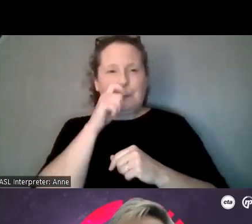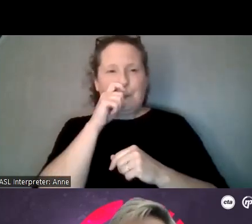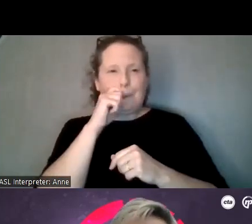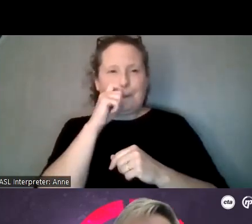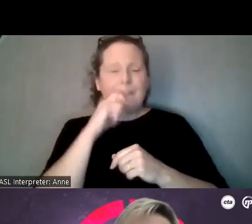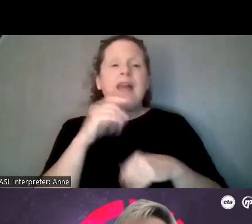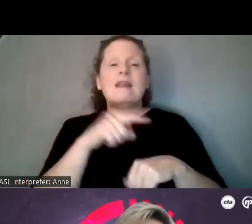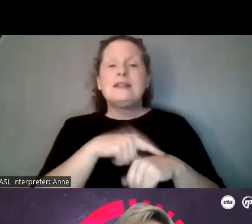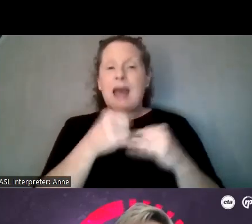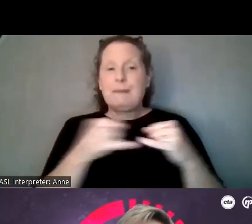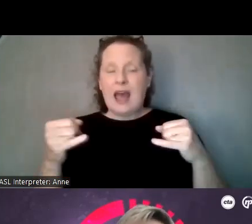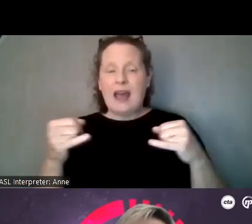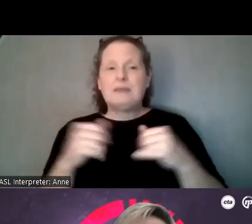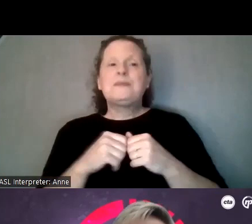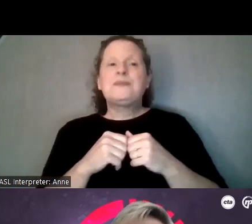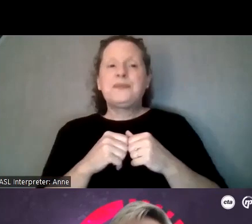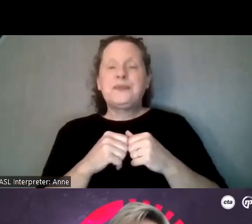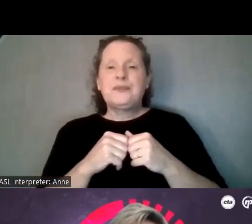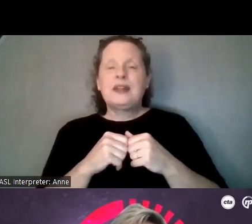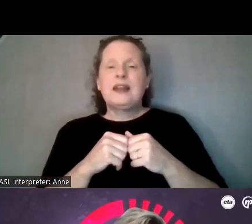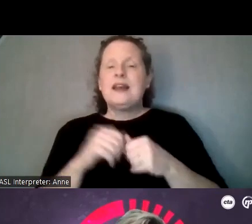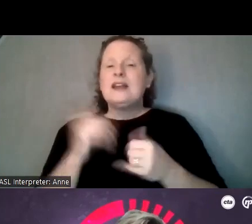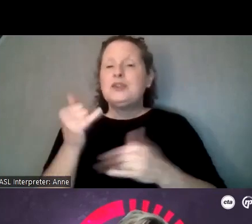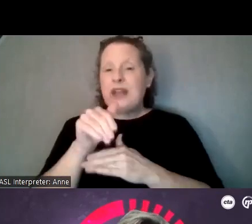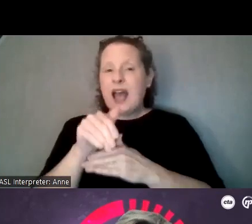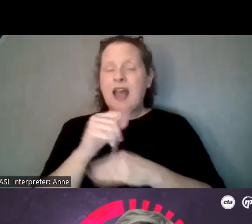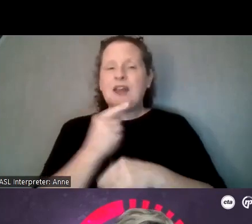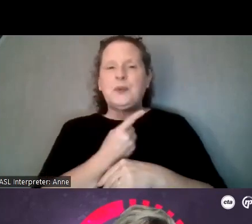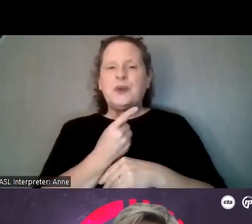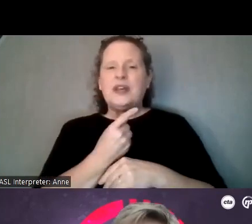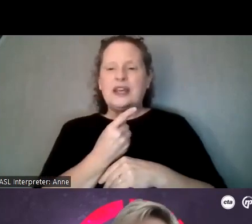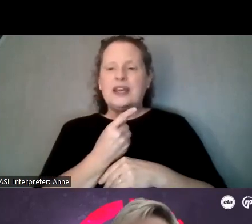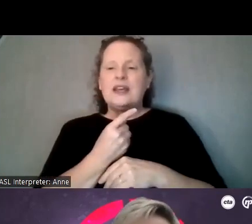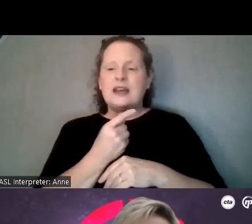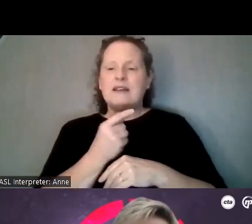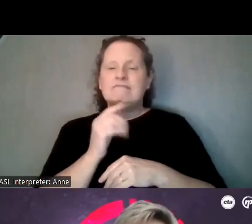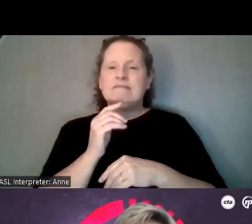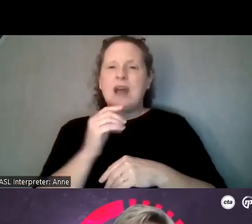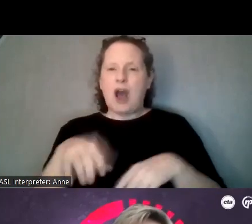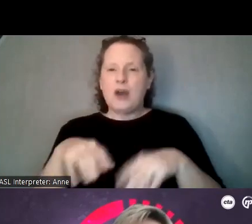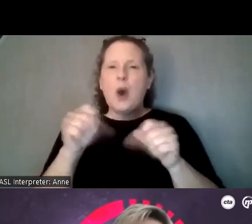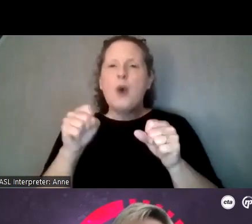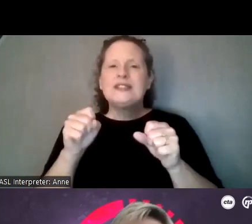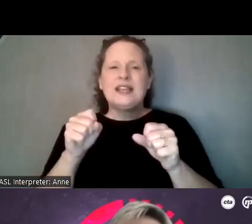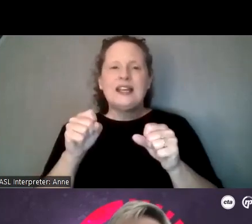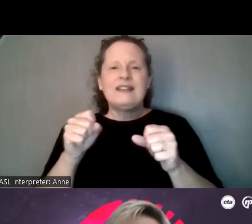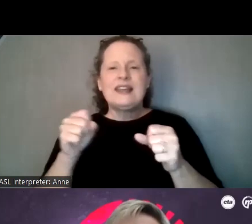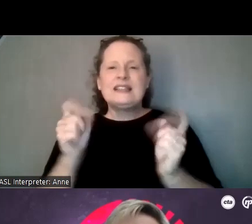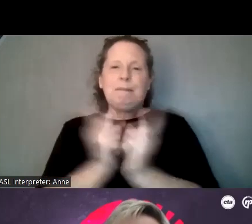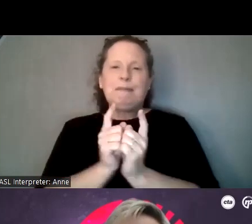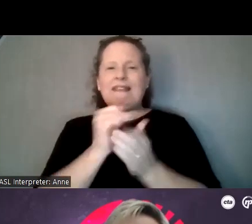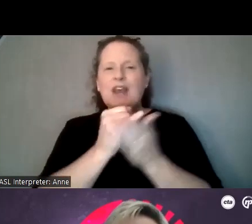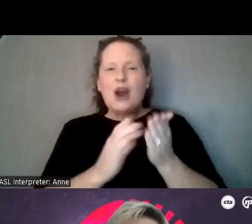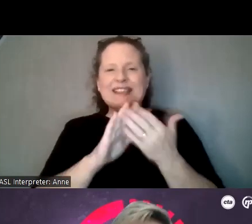The timeline. This evening, we are hosting these Meet the Artist